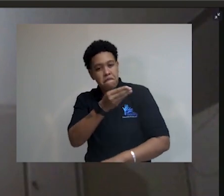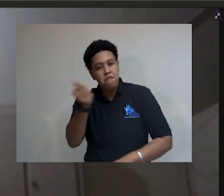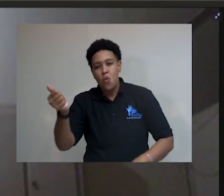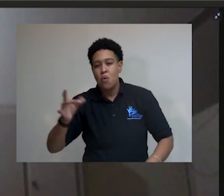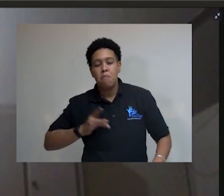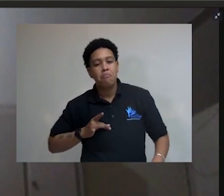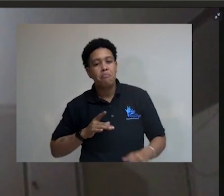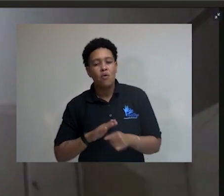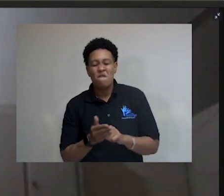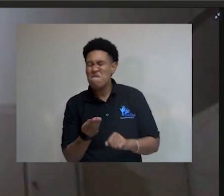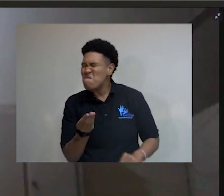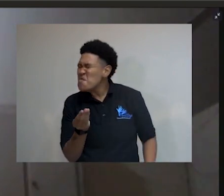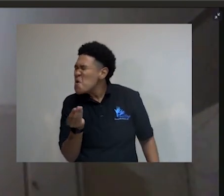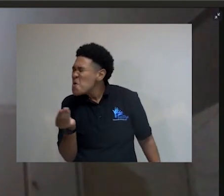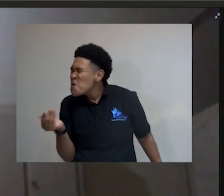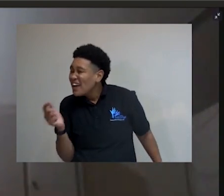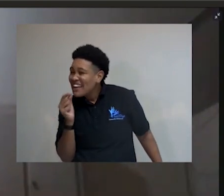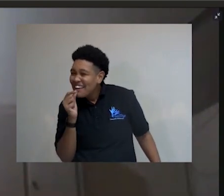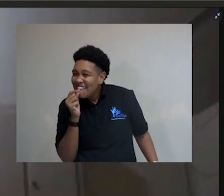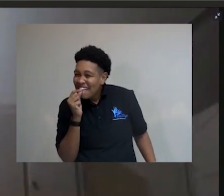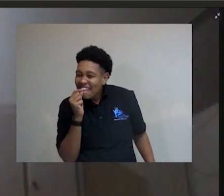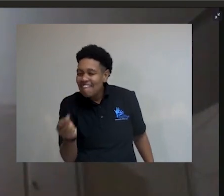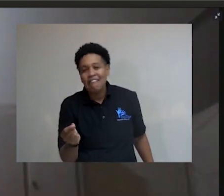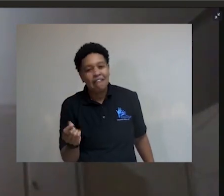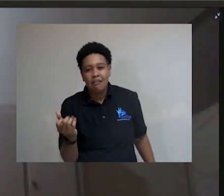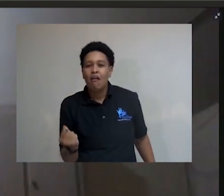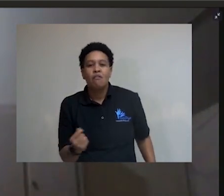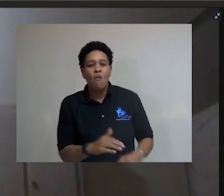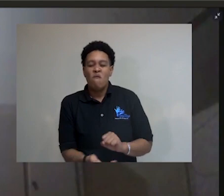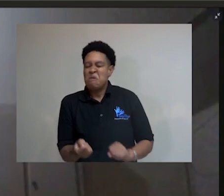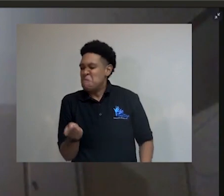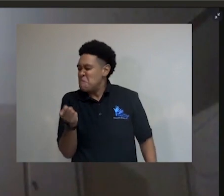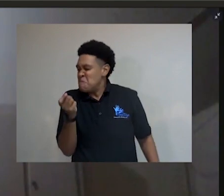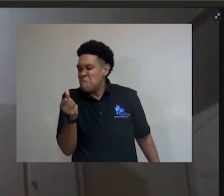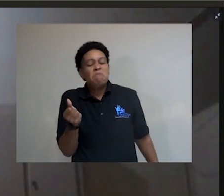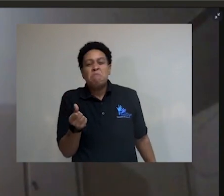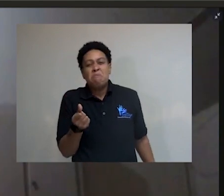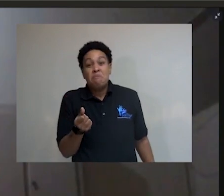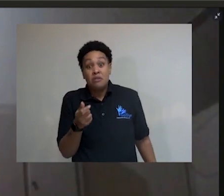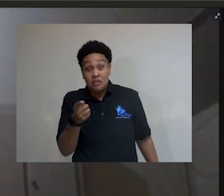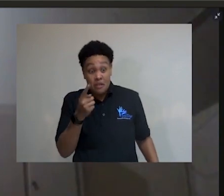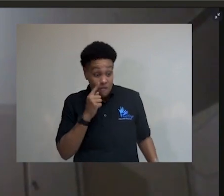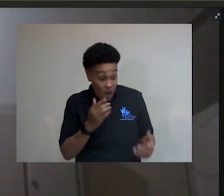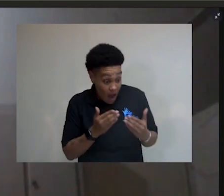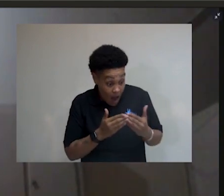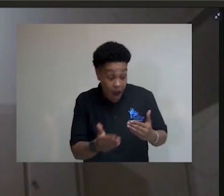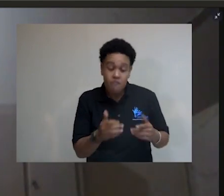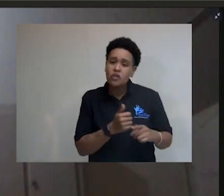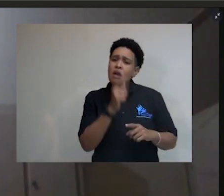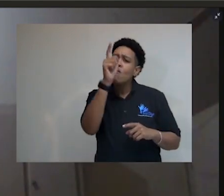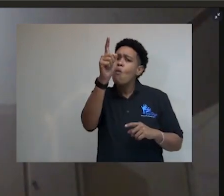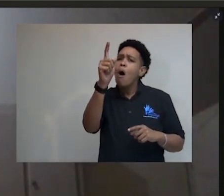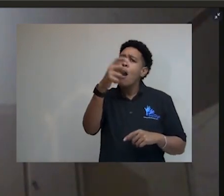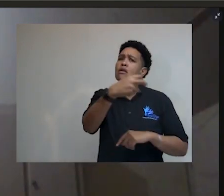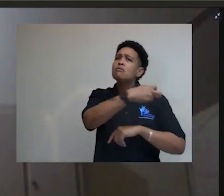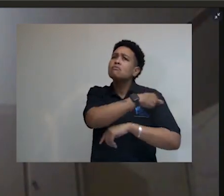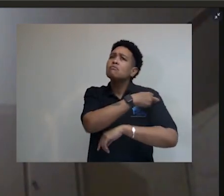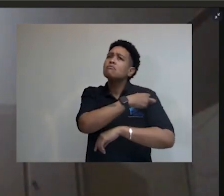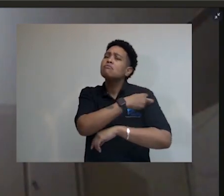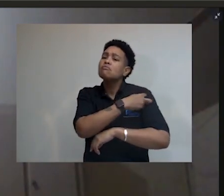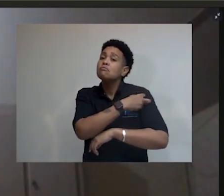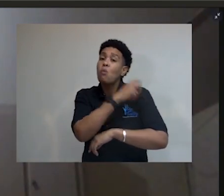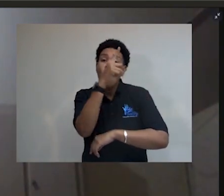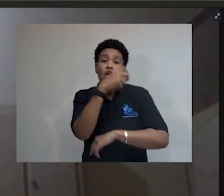COVID, very few of them. But even after 1 dose, you could see where after a